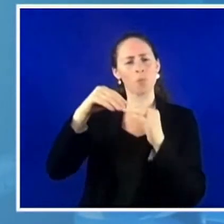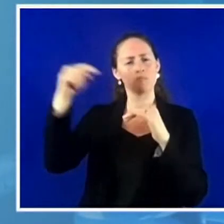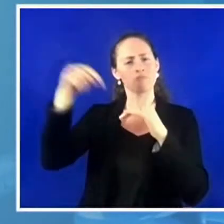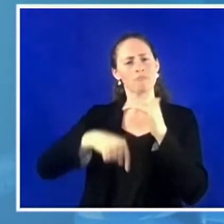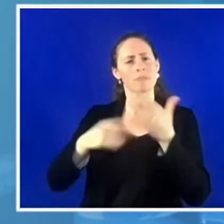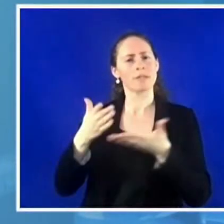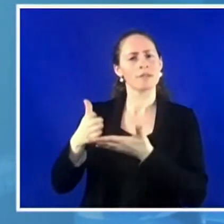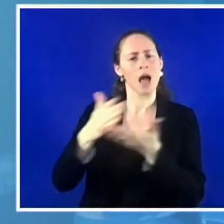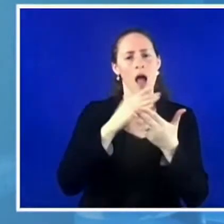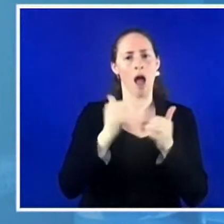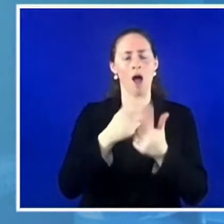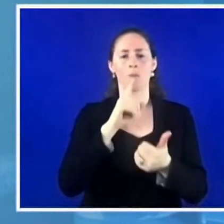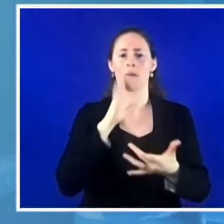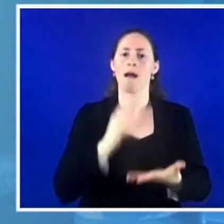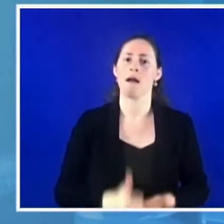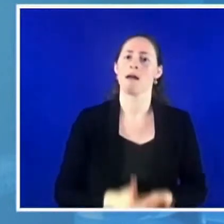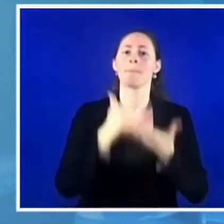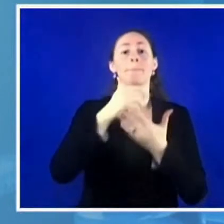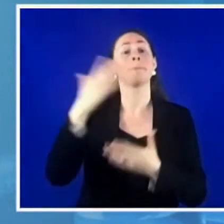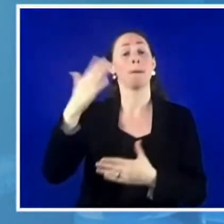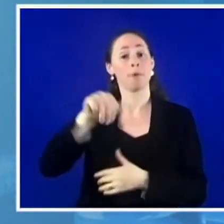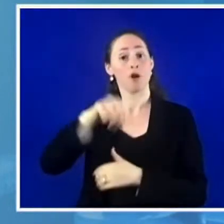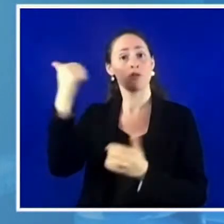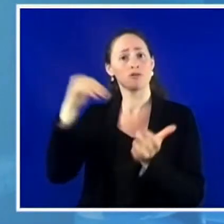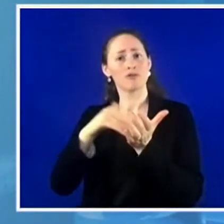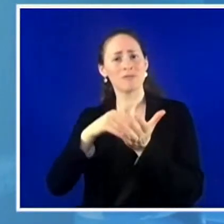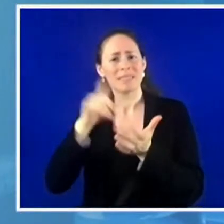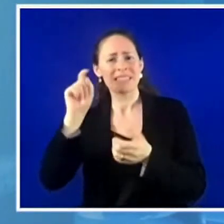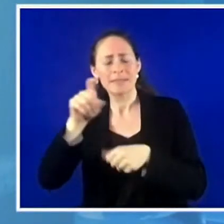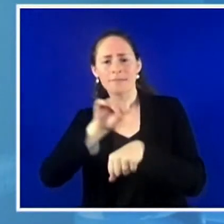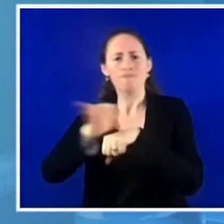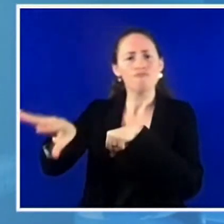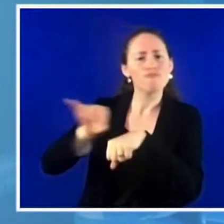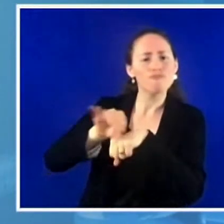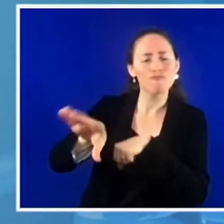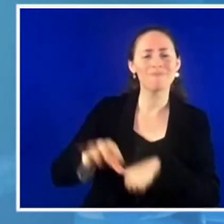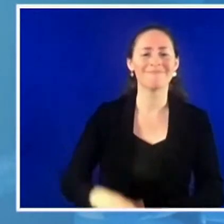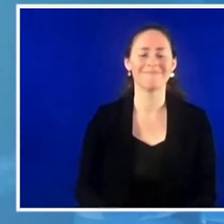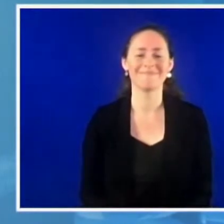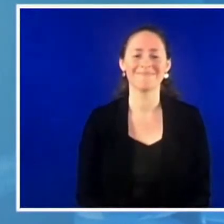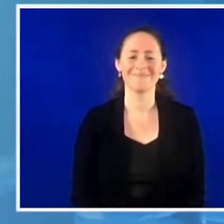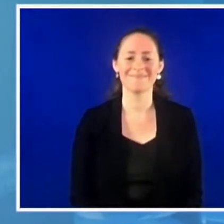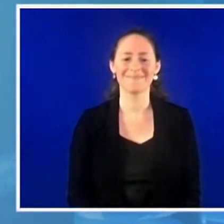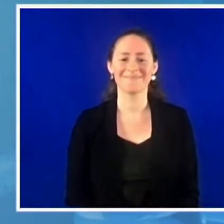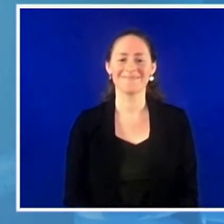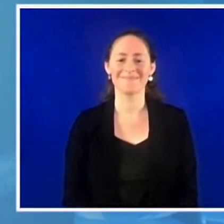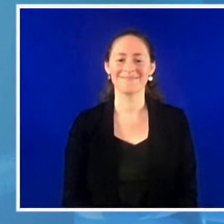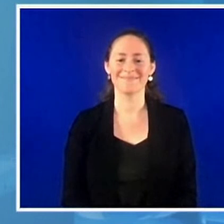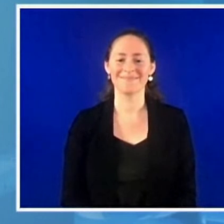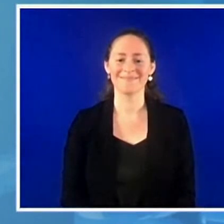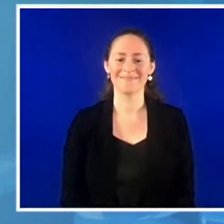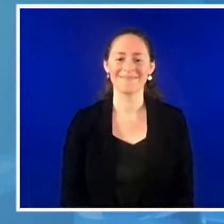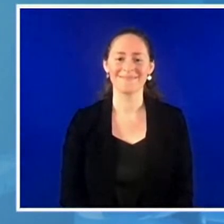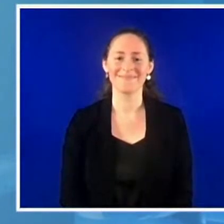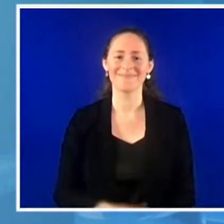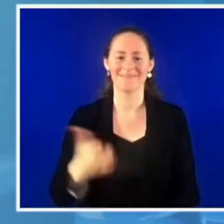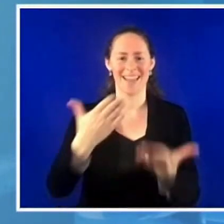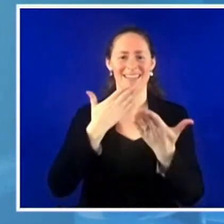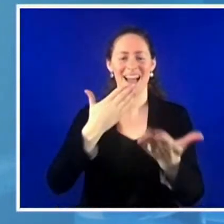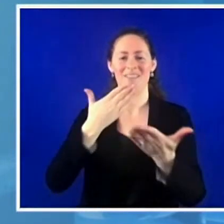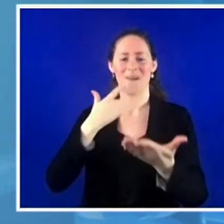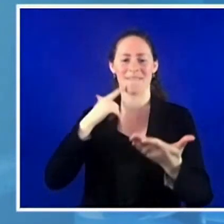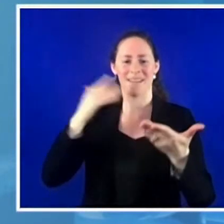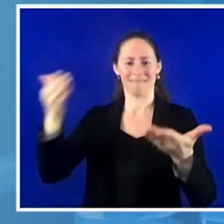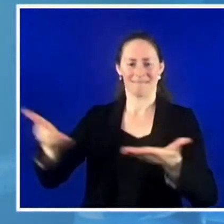clinicians listening today? Thank you so much, Dr. Murthy, for inviting all of us and for